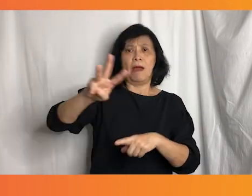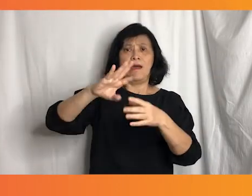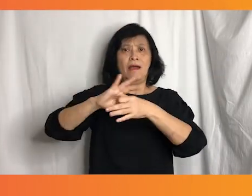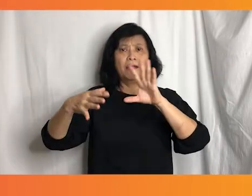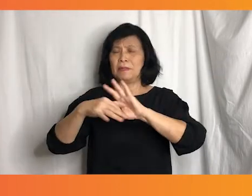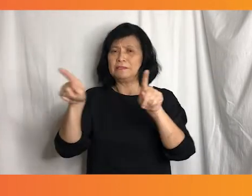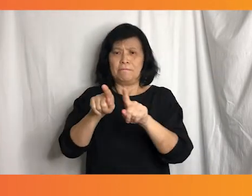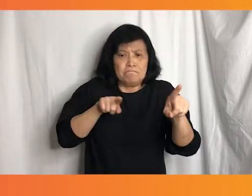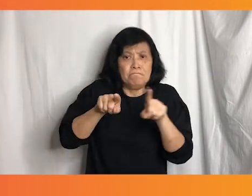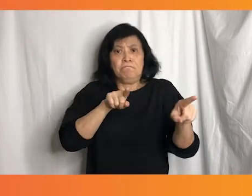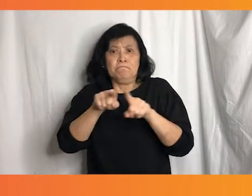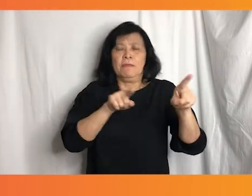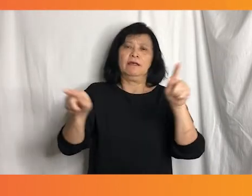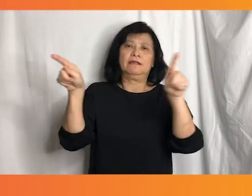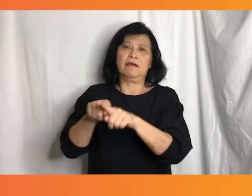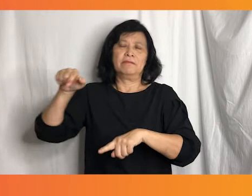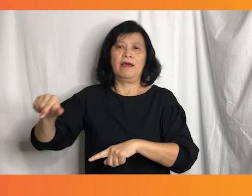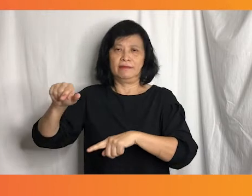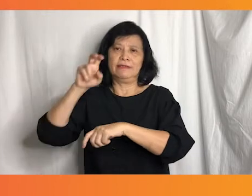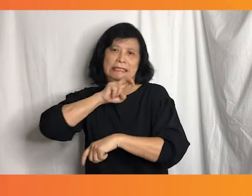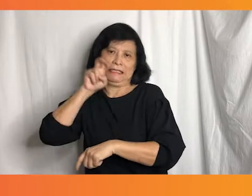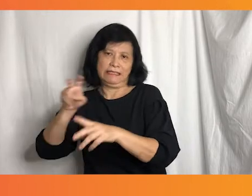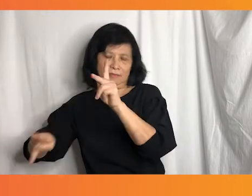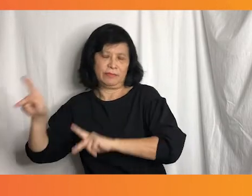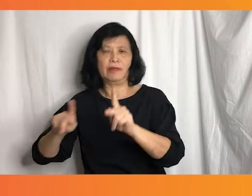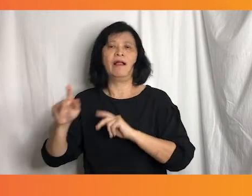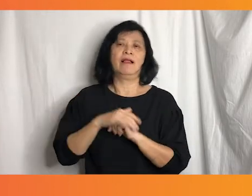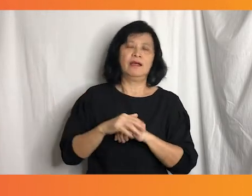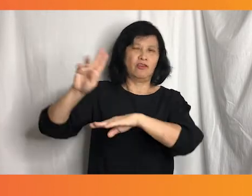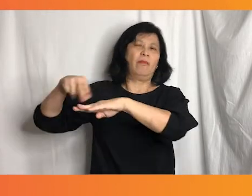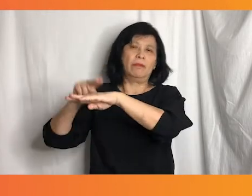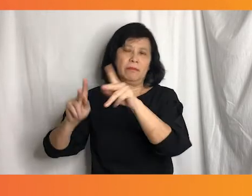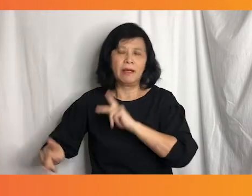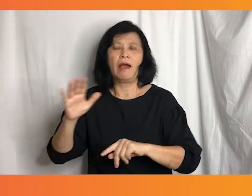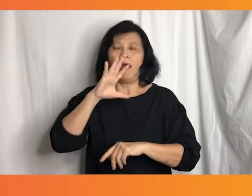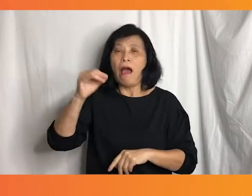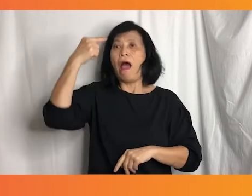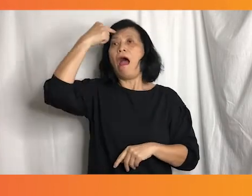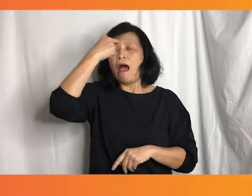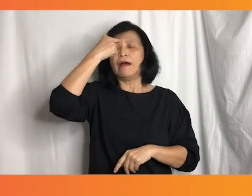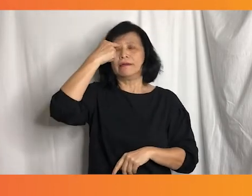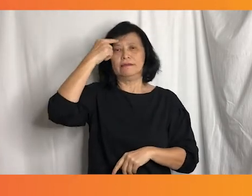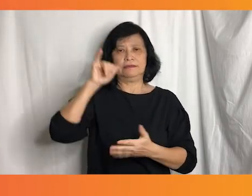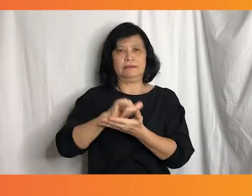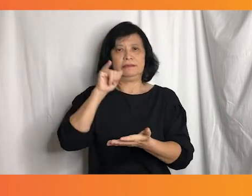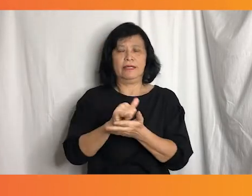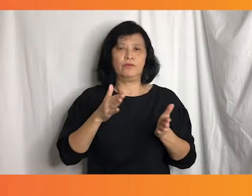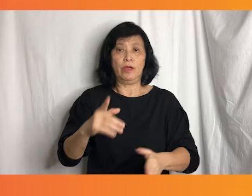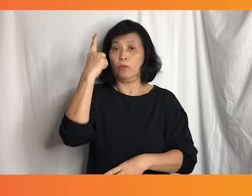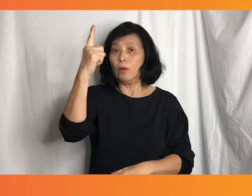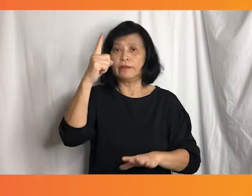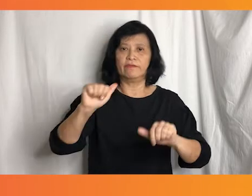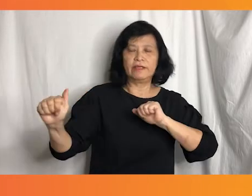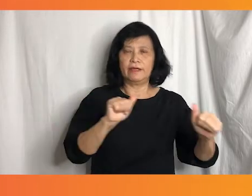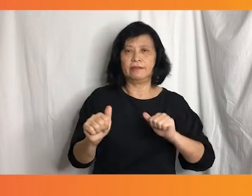rigorous as for the able body. So the students managed to experience that. So they used to think this way. But then one